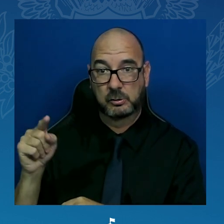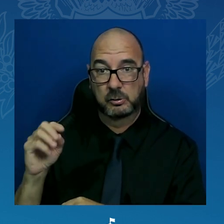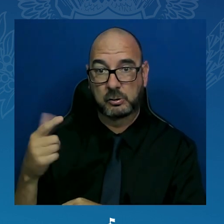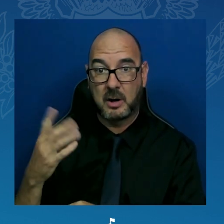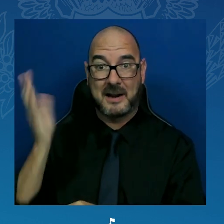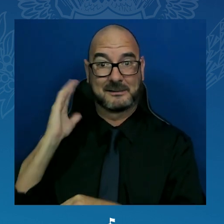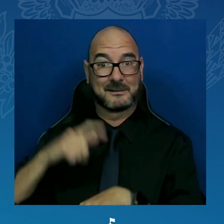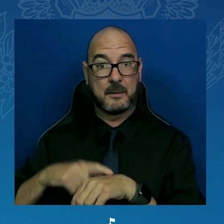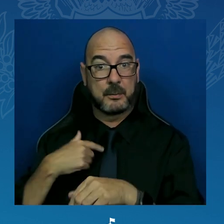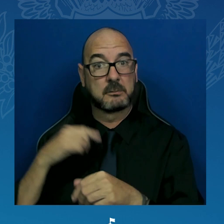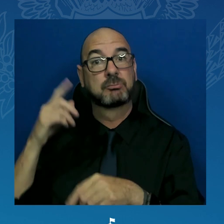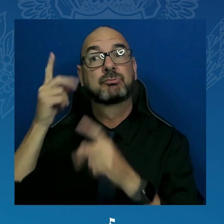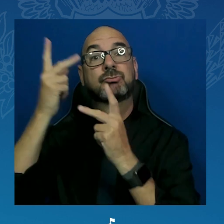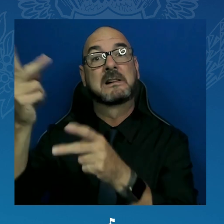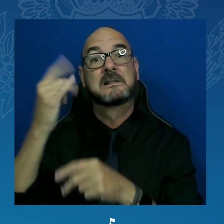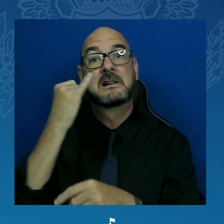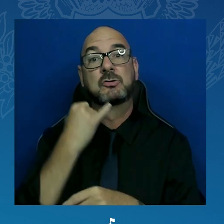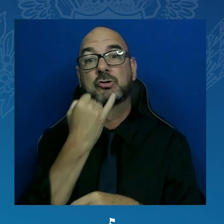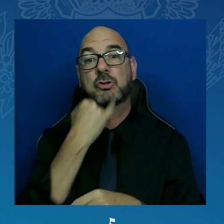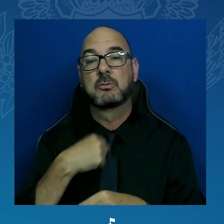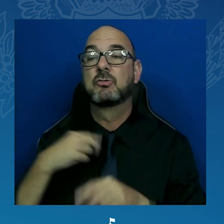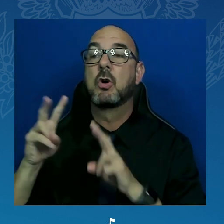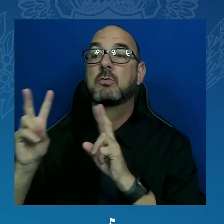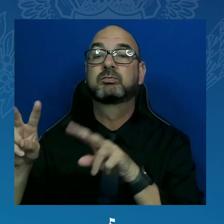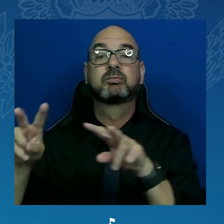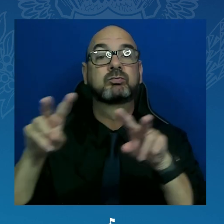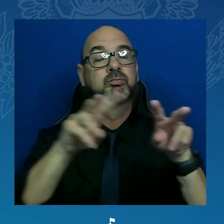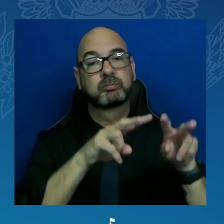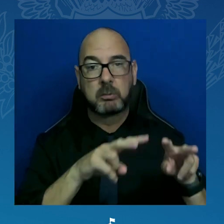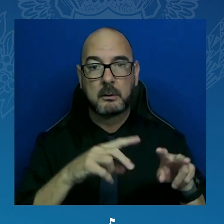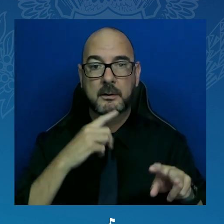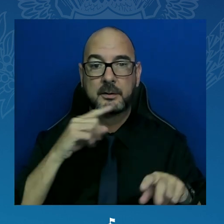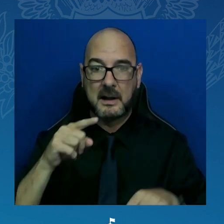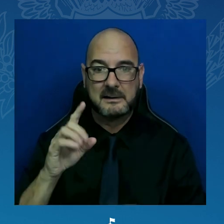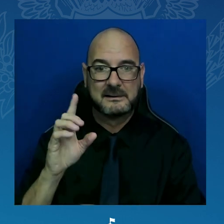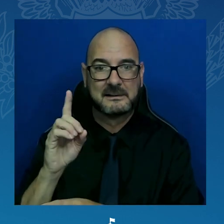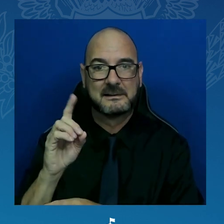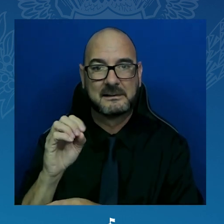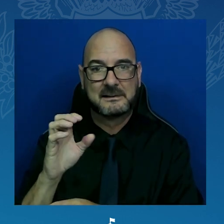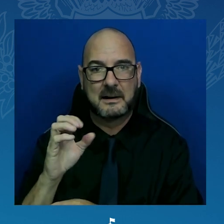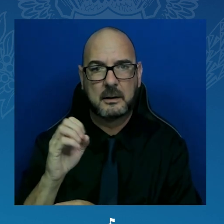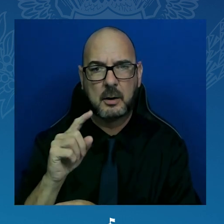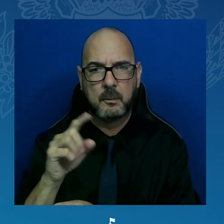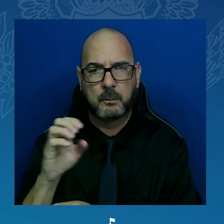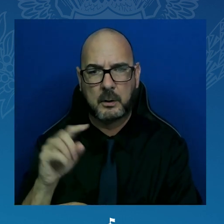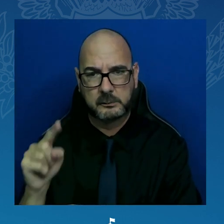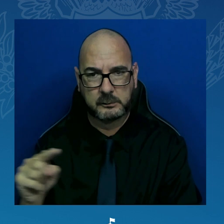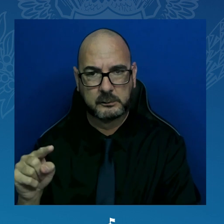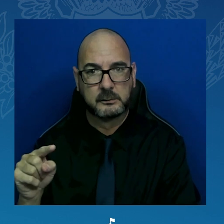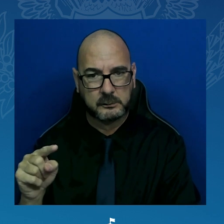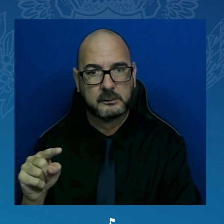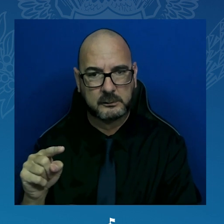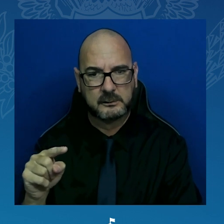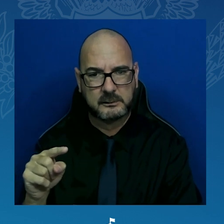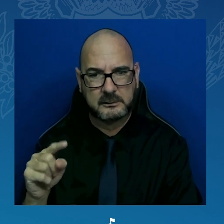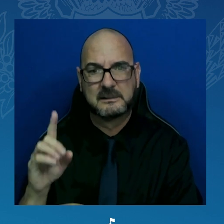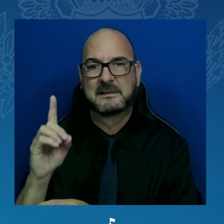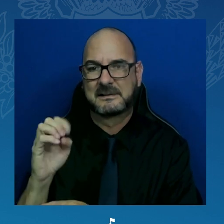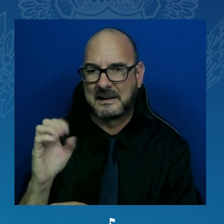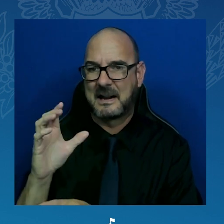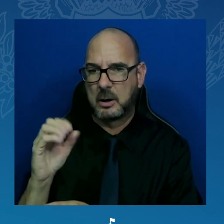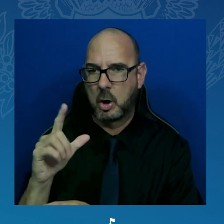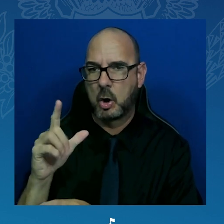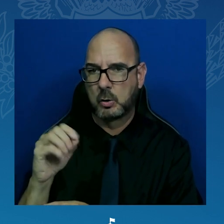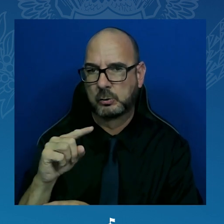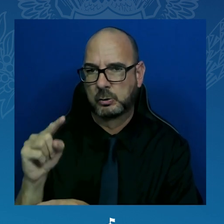some time touring the desalination plants and the work that is happening in Israel that really is a model for the